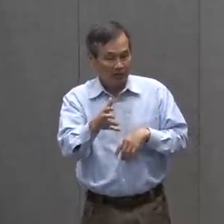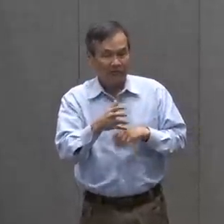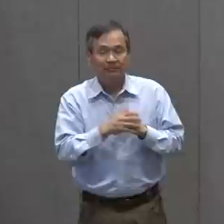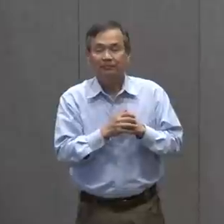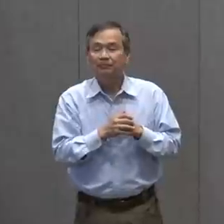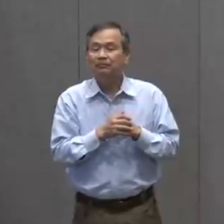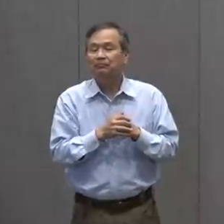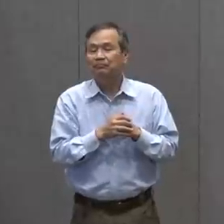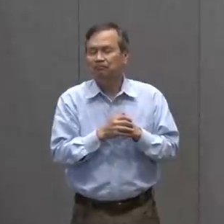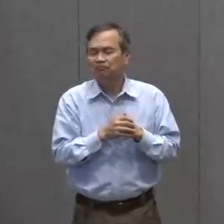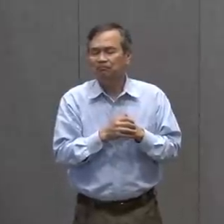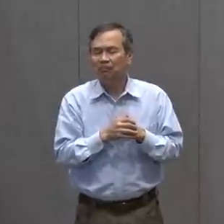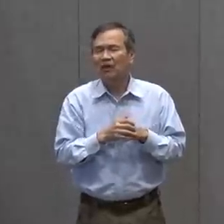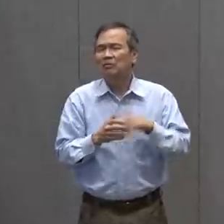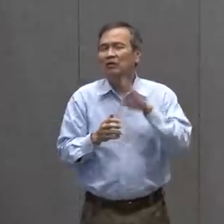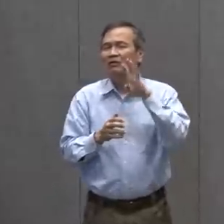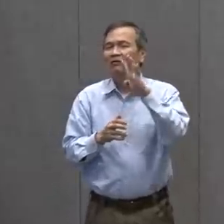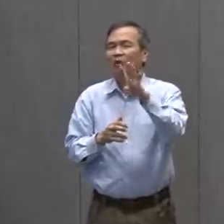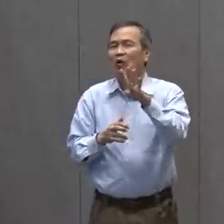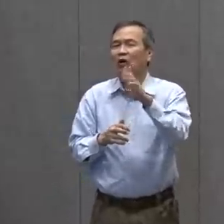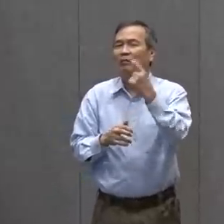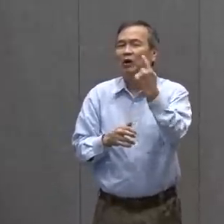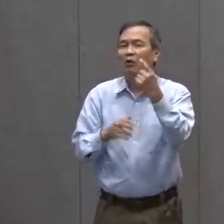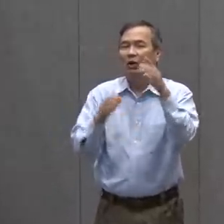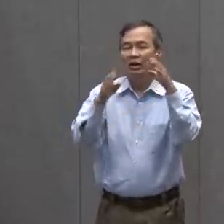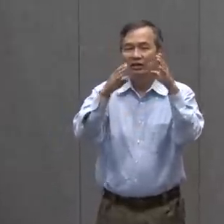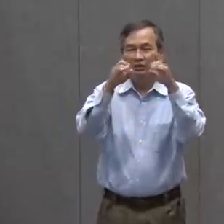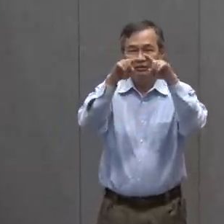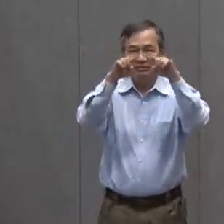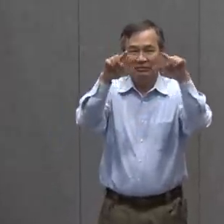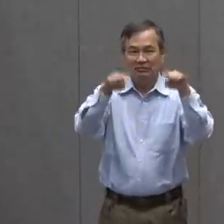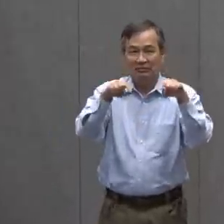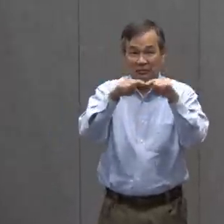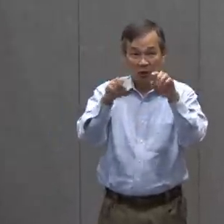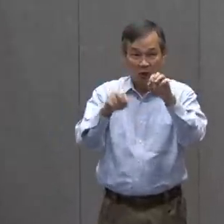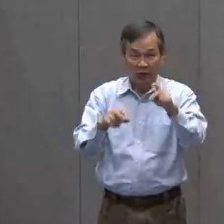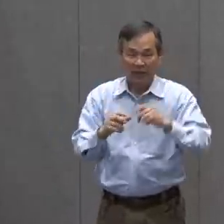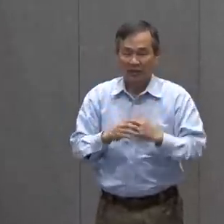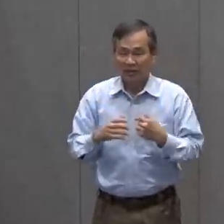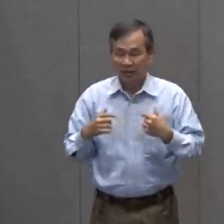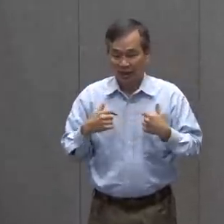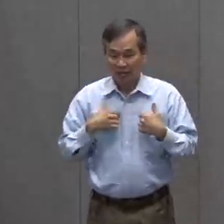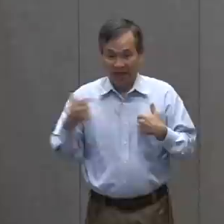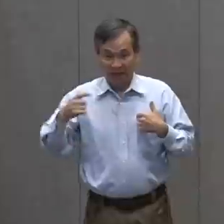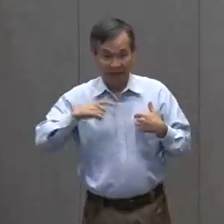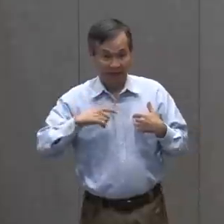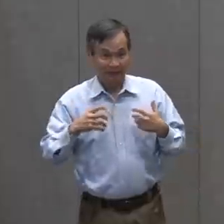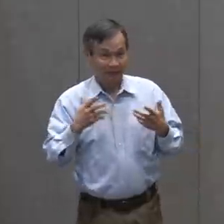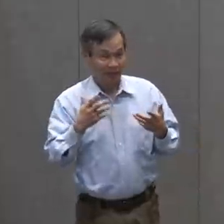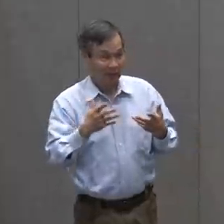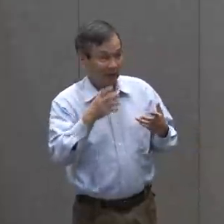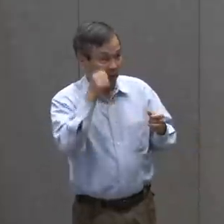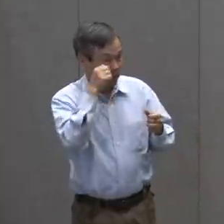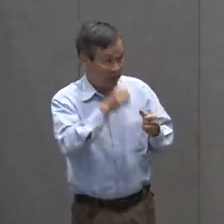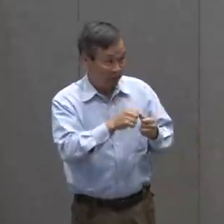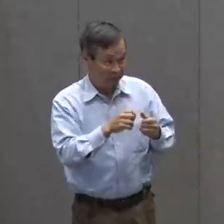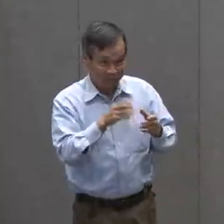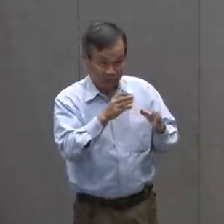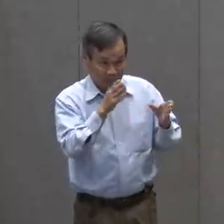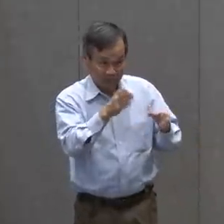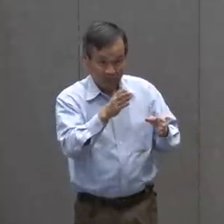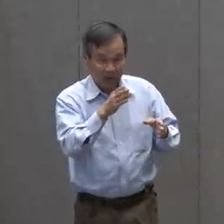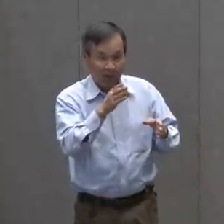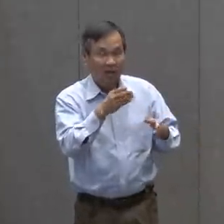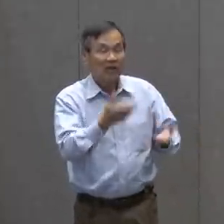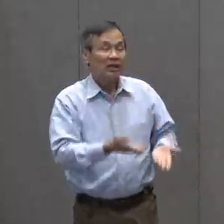my 4 in my 1 spot. All right. So I did also want to remind you, in the packets that are